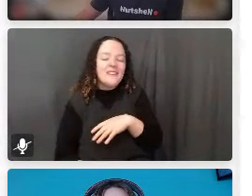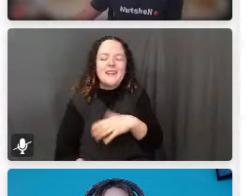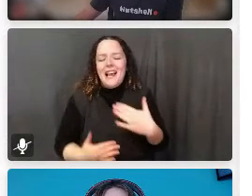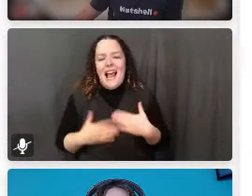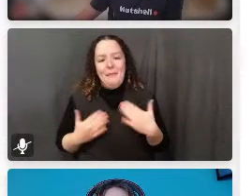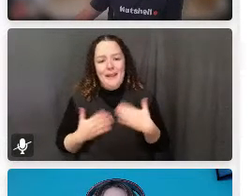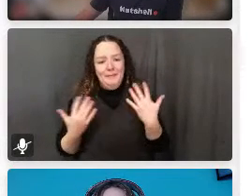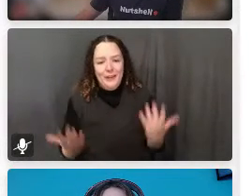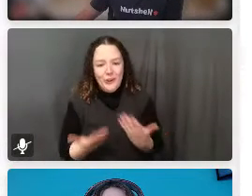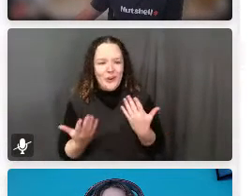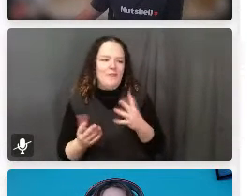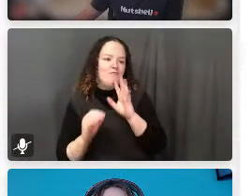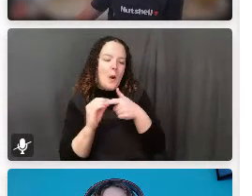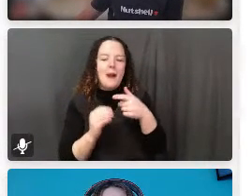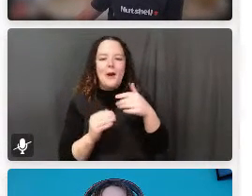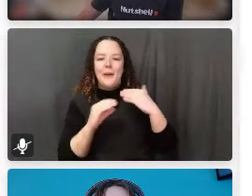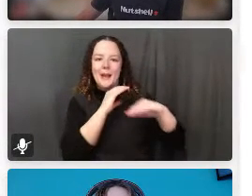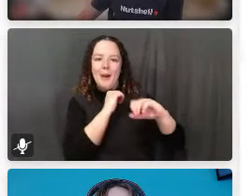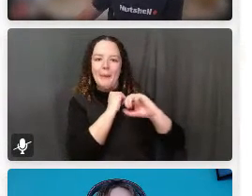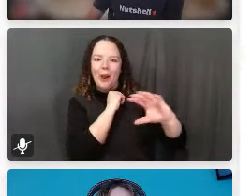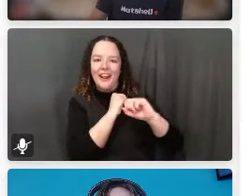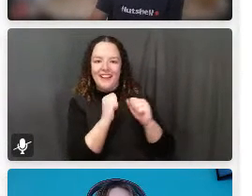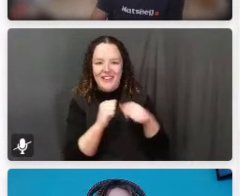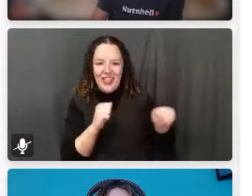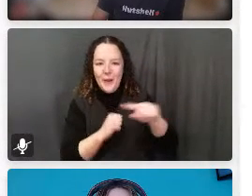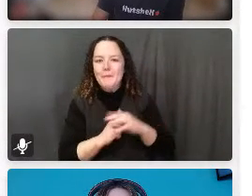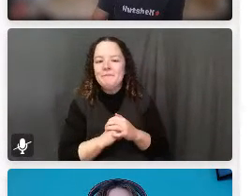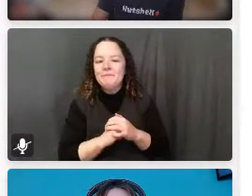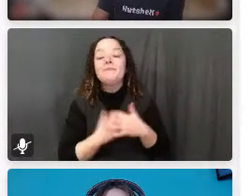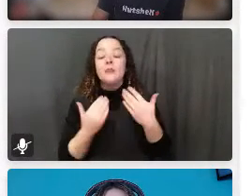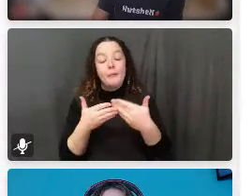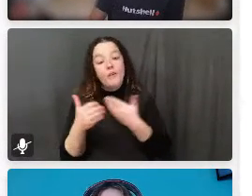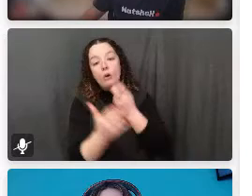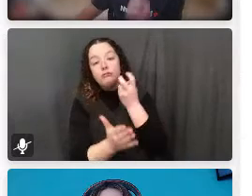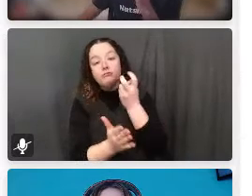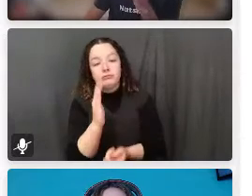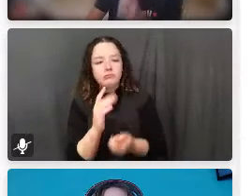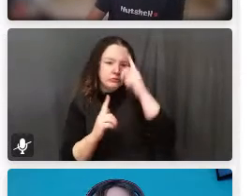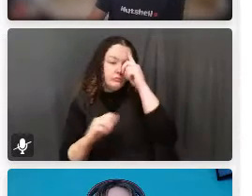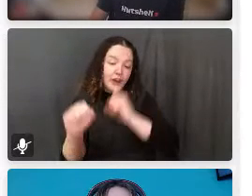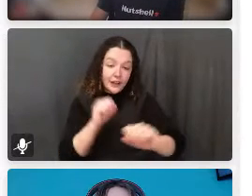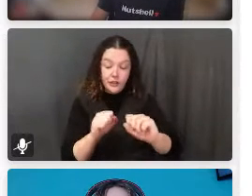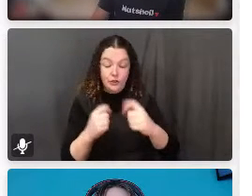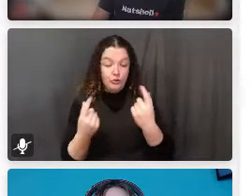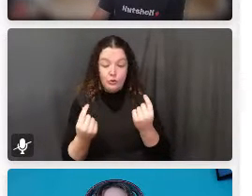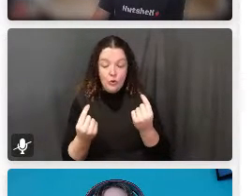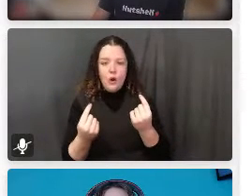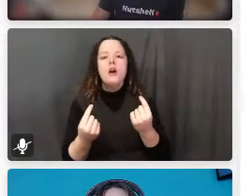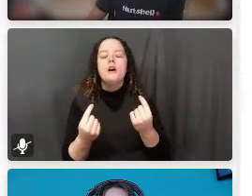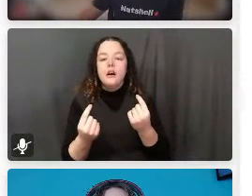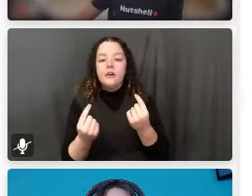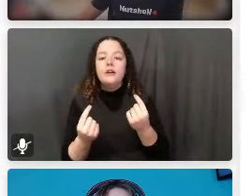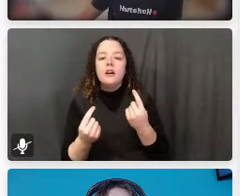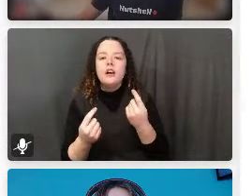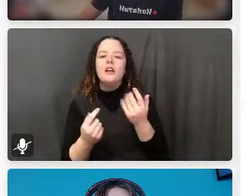talk all things email marketing with you guys. So, before we get into the email marketing strategies themselves, we'd like to go into a little bit of a